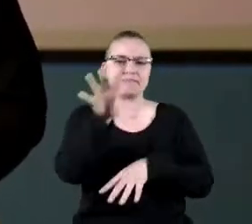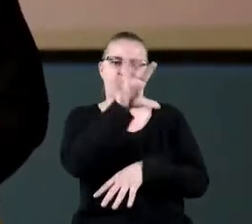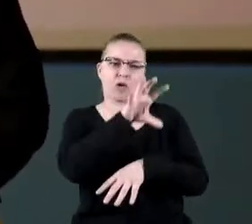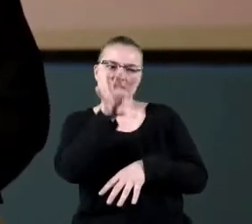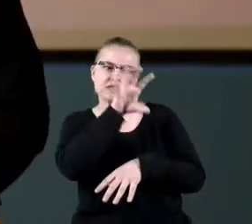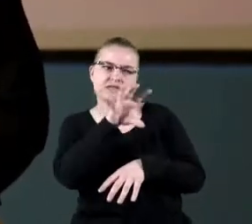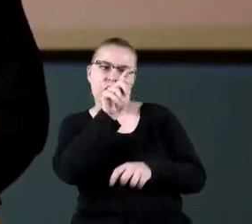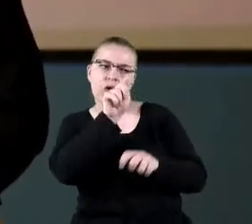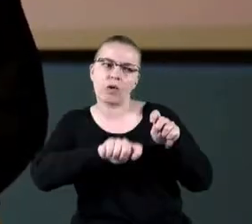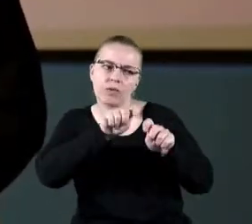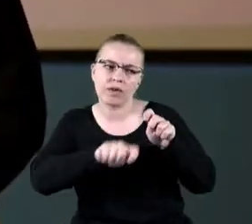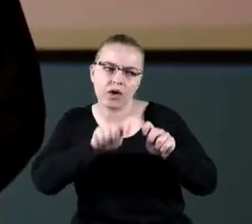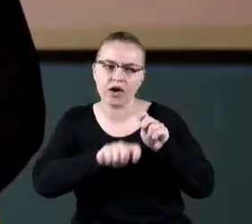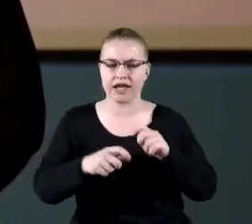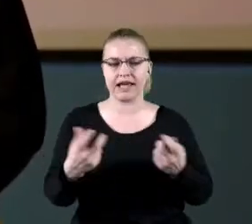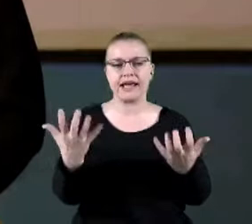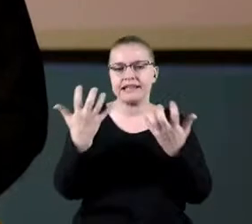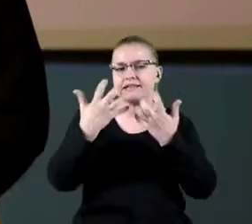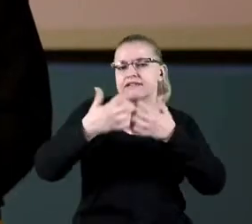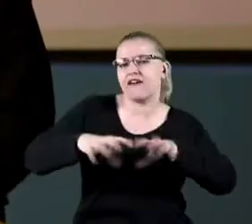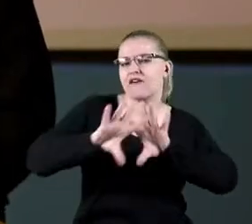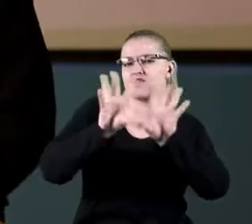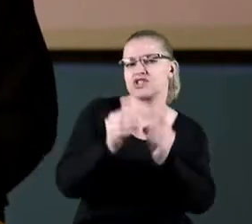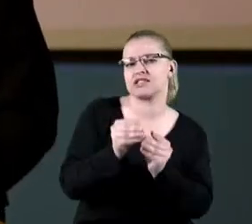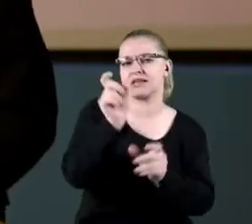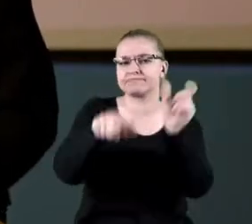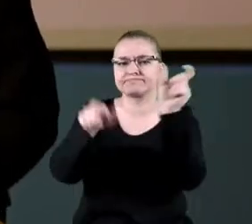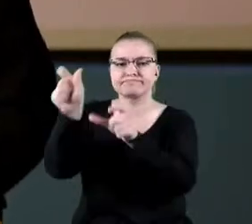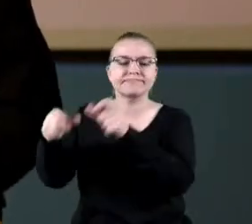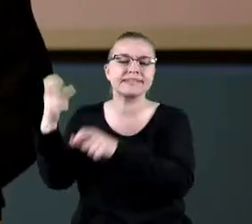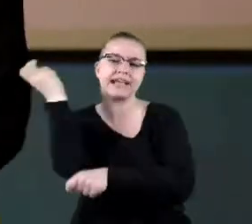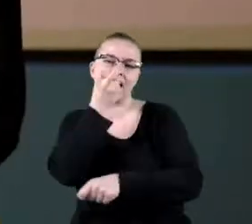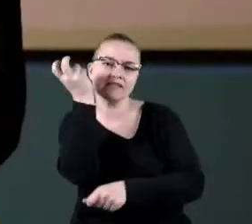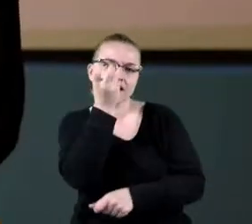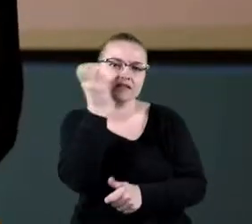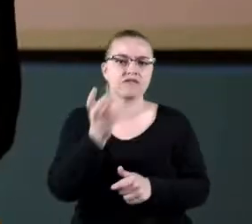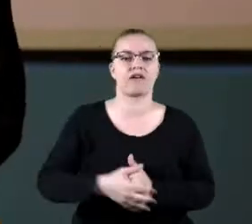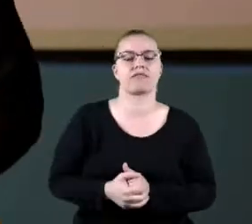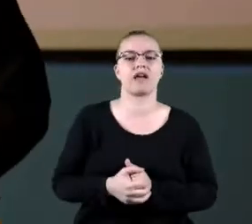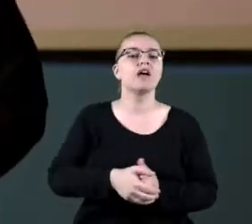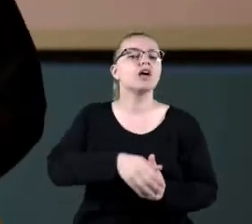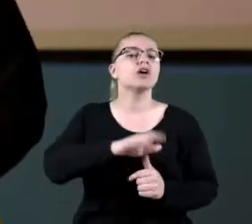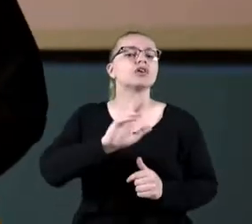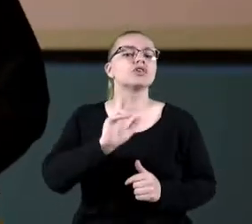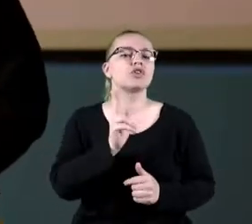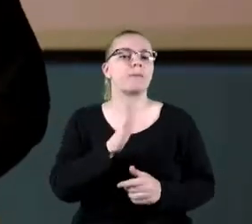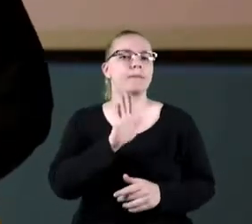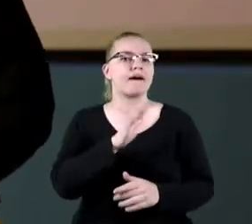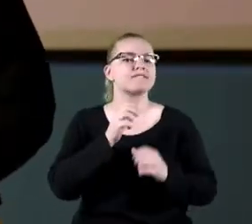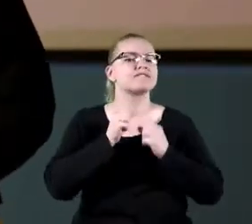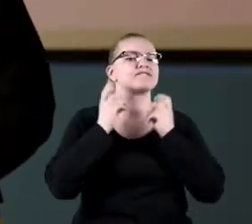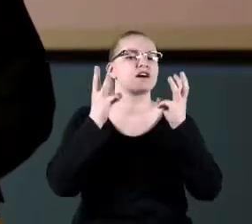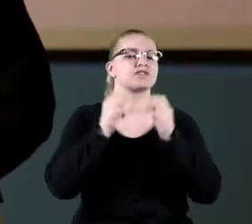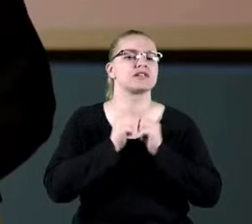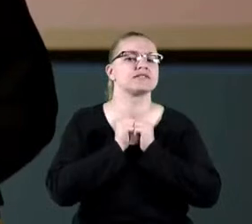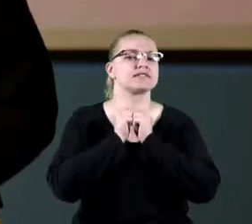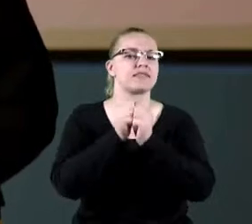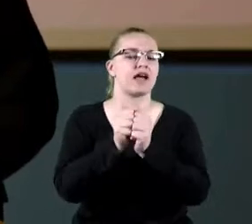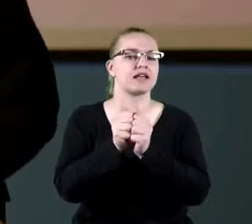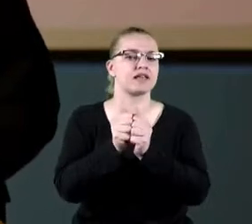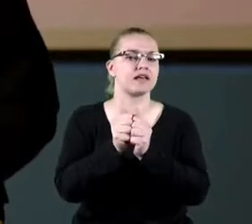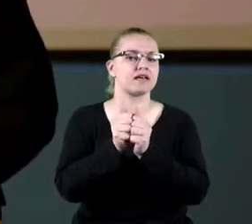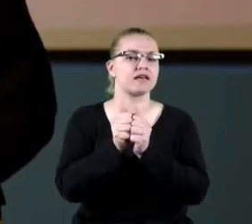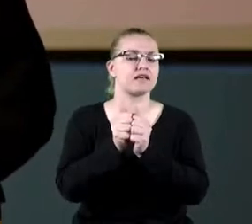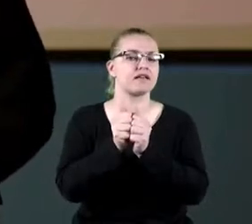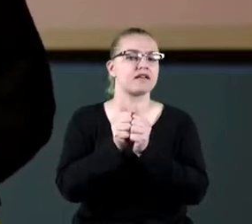key stakeholders and in which they play an important role in decision-making, the right